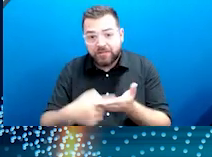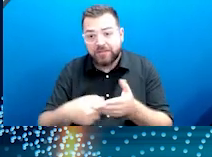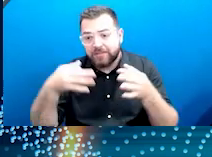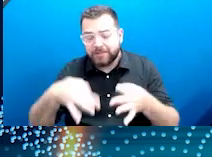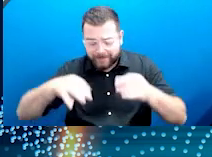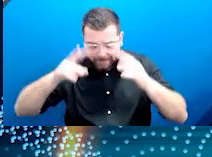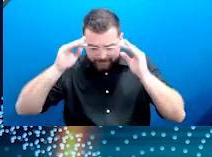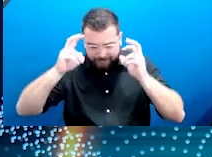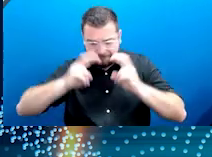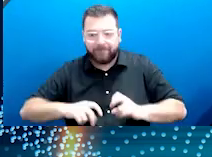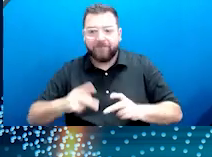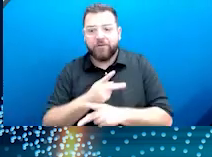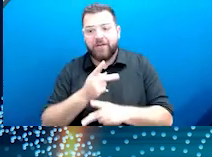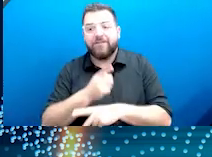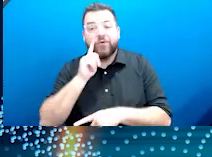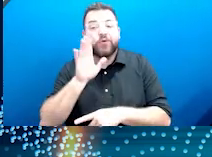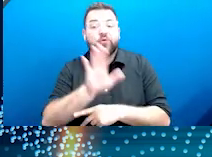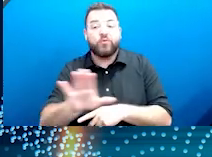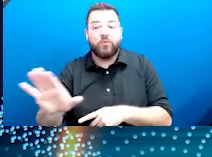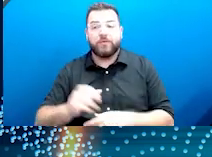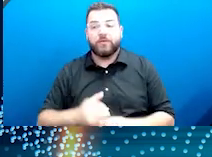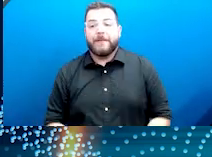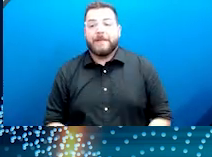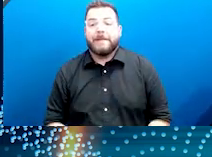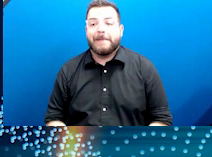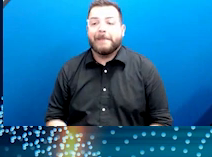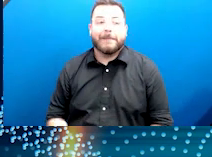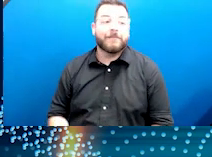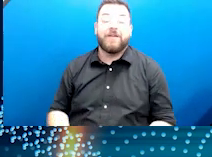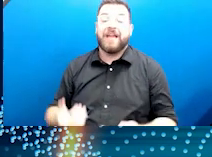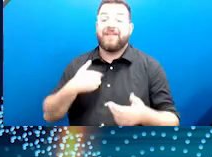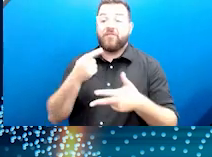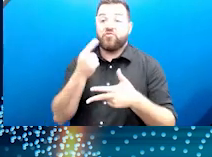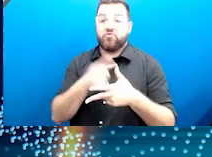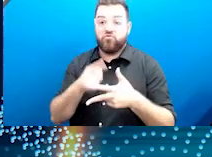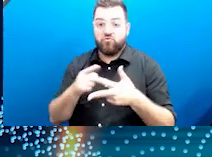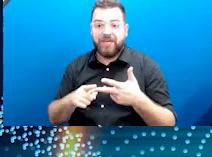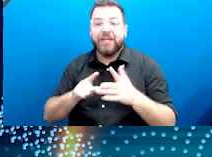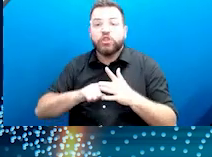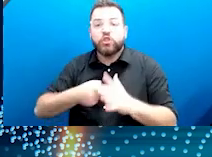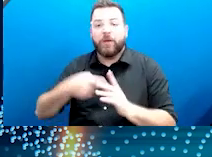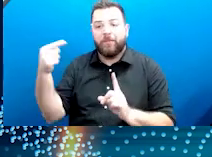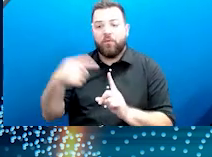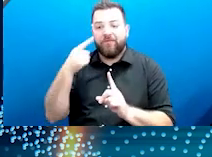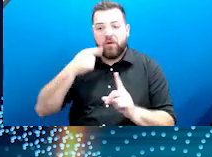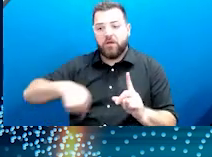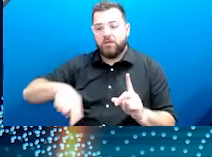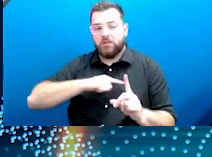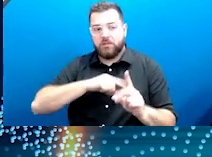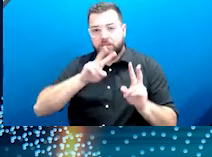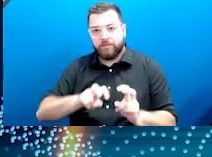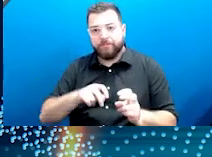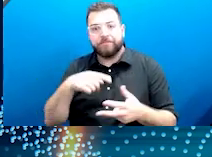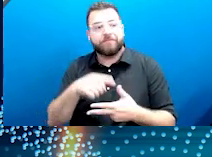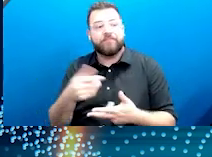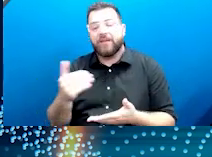have. And so I have 3 starting points for us. I don't